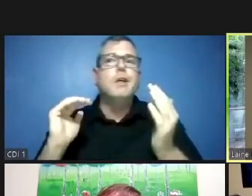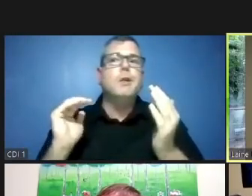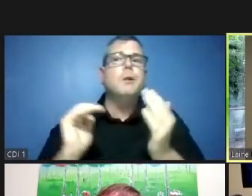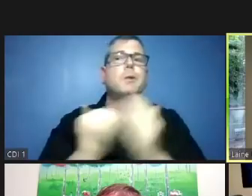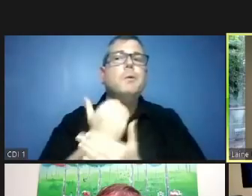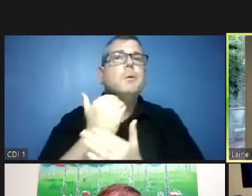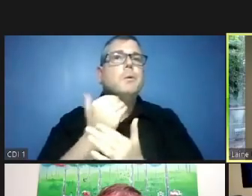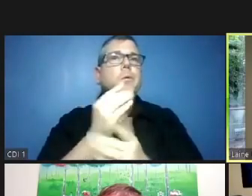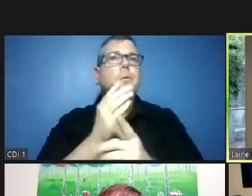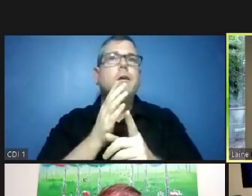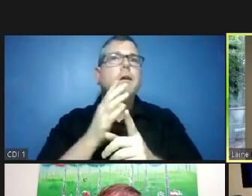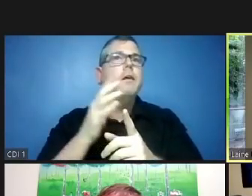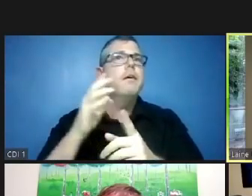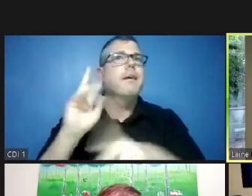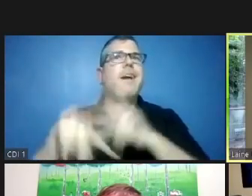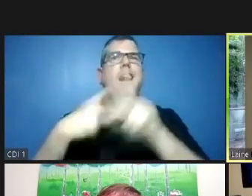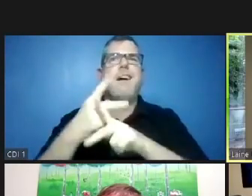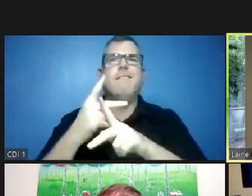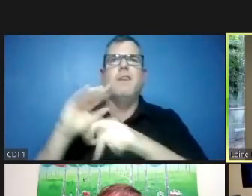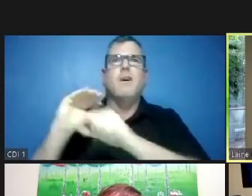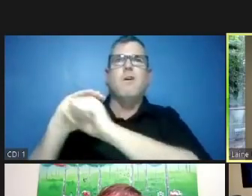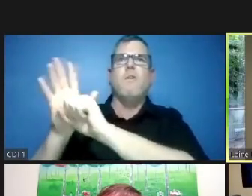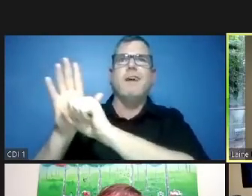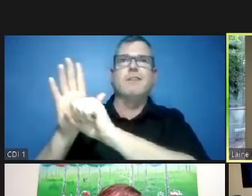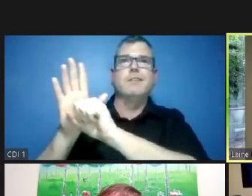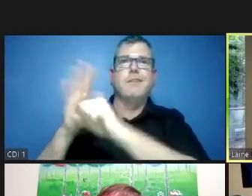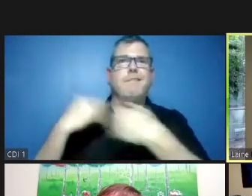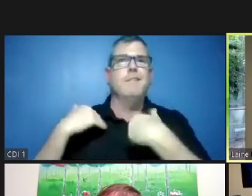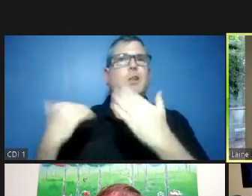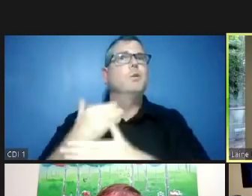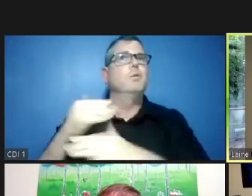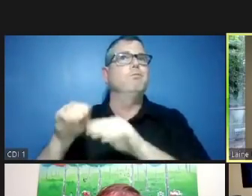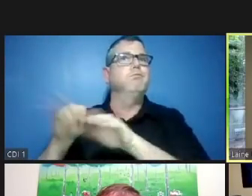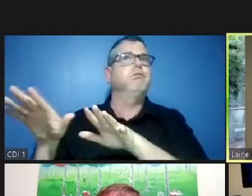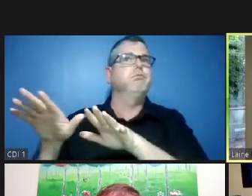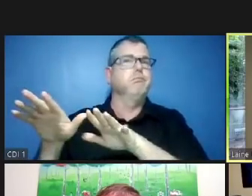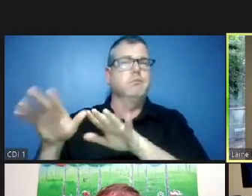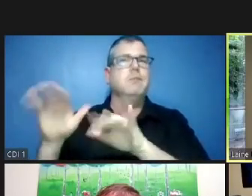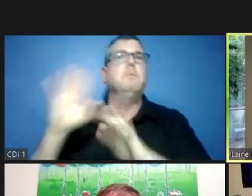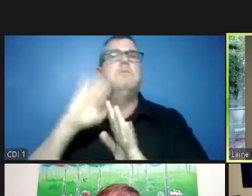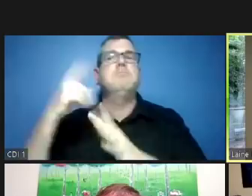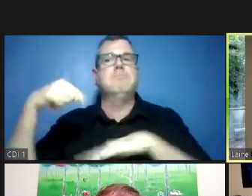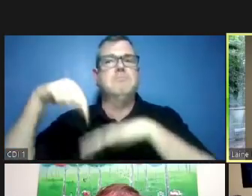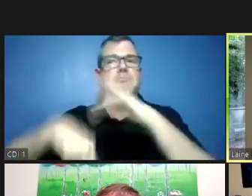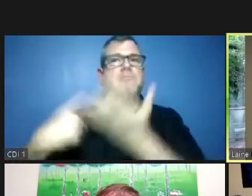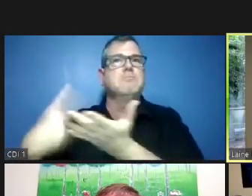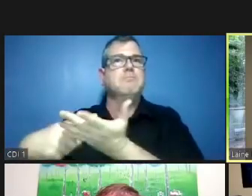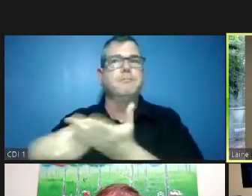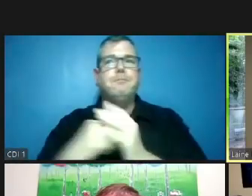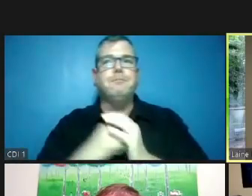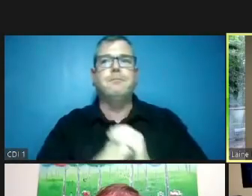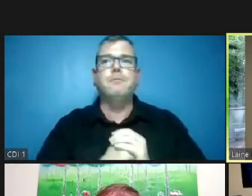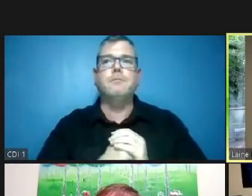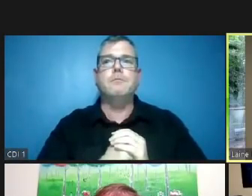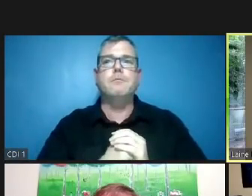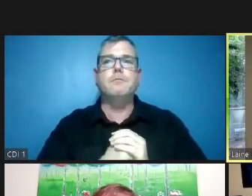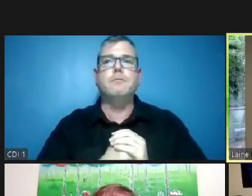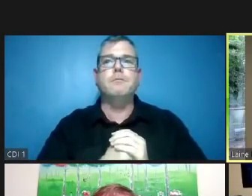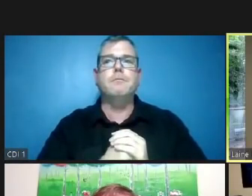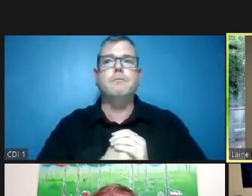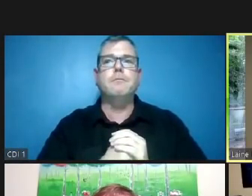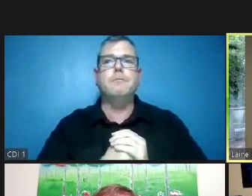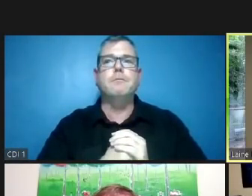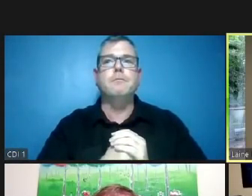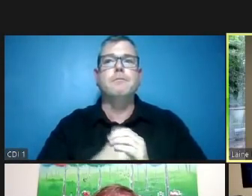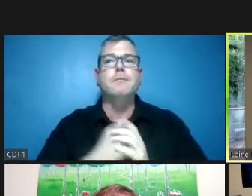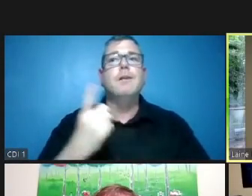us this evening is, Dr. Naveen Kumar, who is Physician-in-Chief,